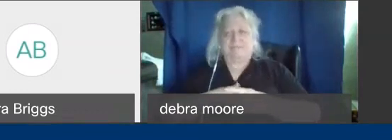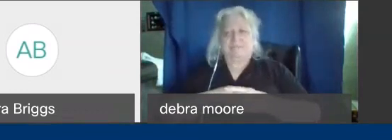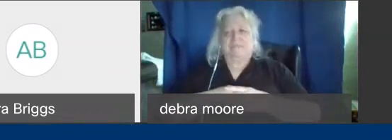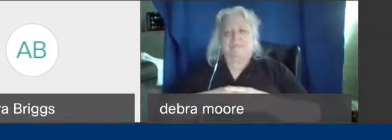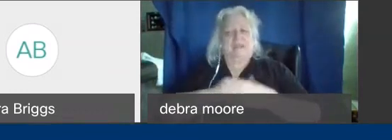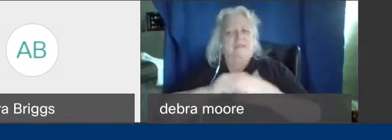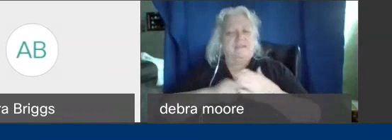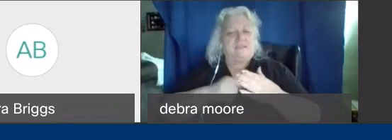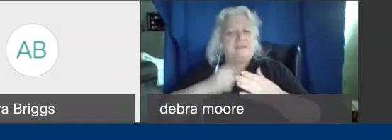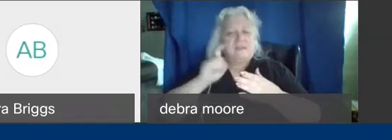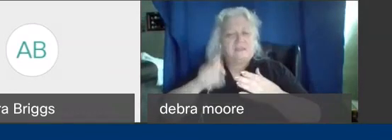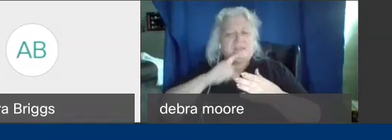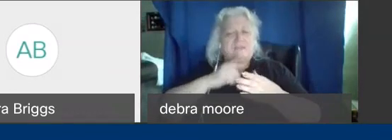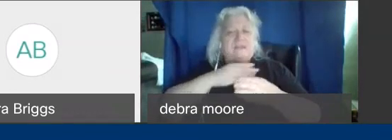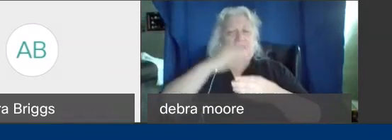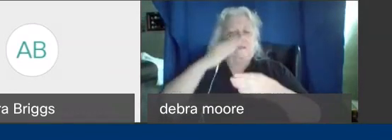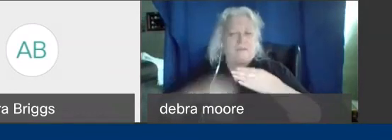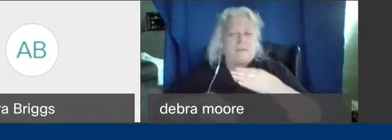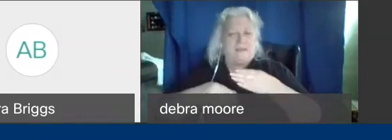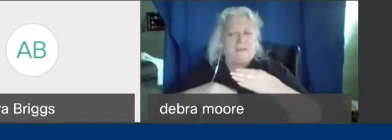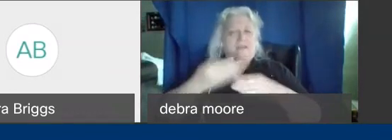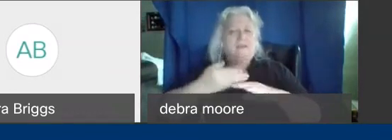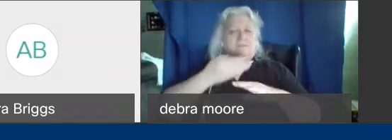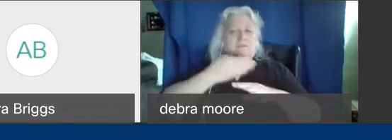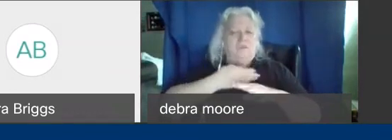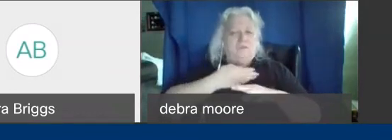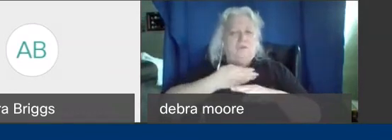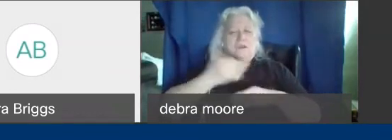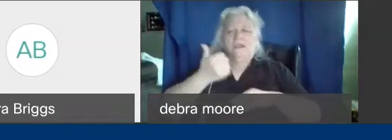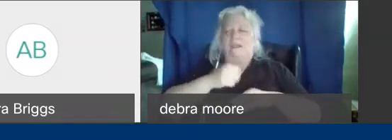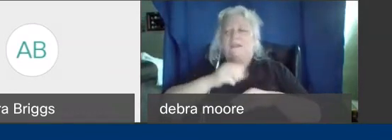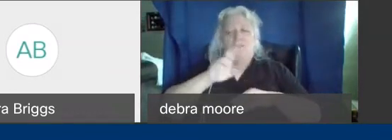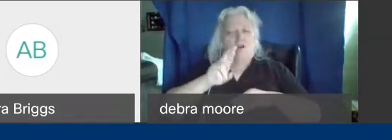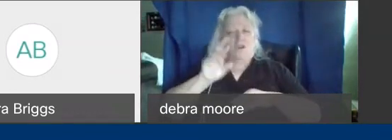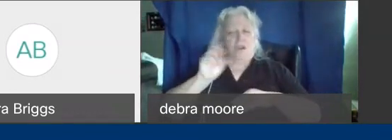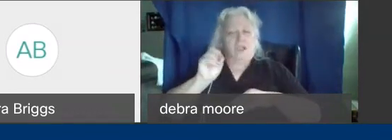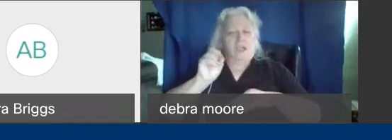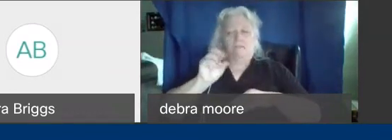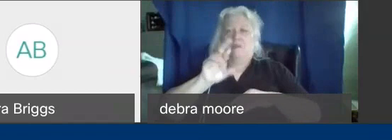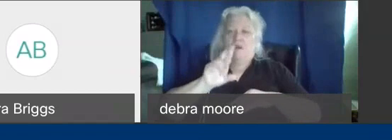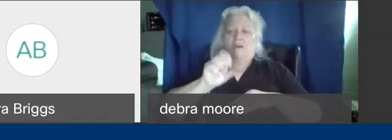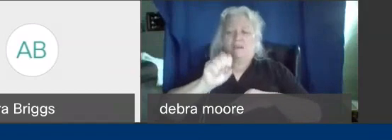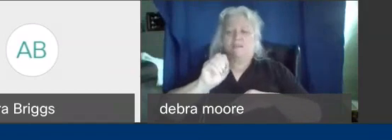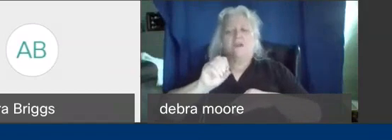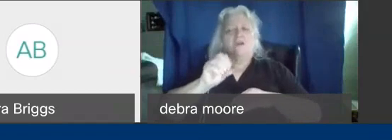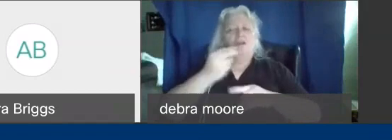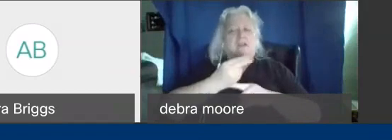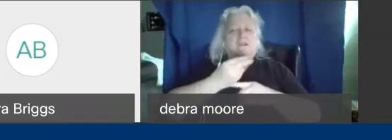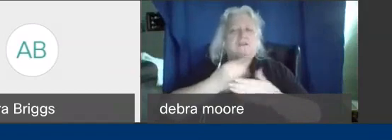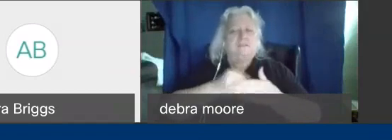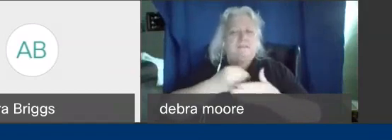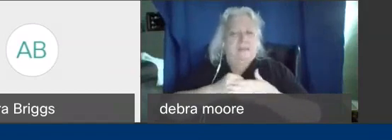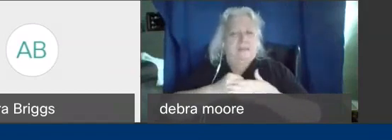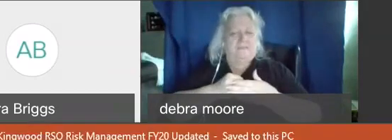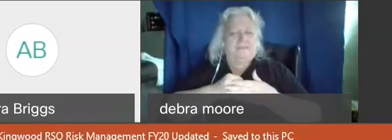this needs to be completed before any of your RSOs can use any funding for the year. I will